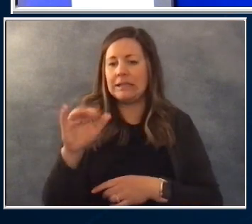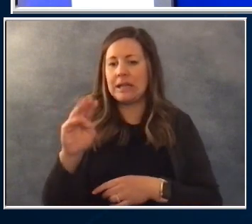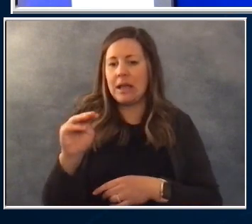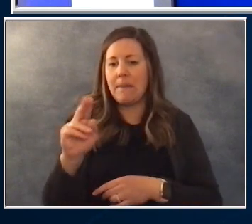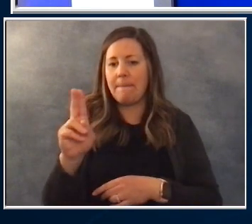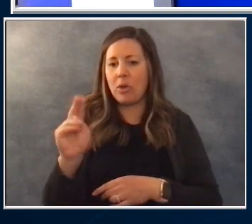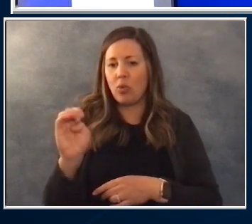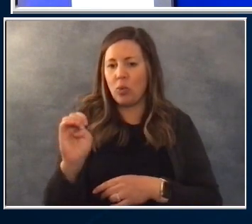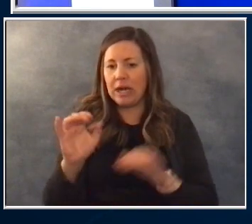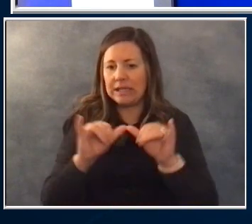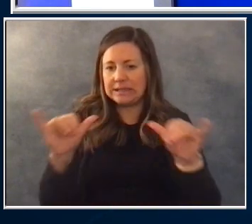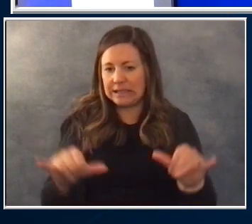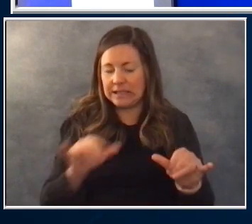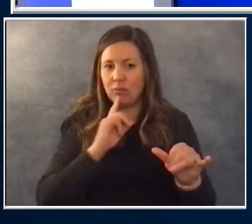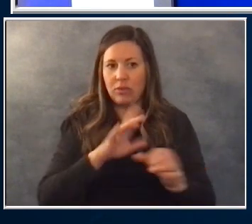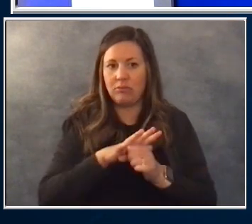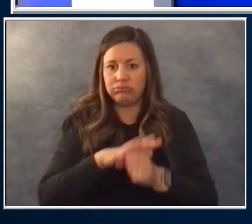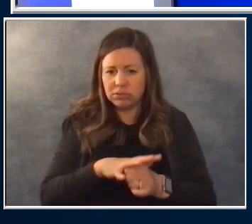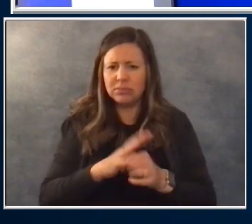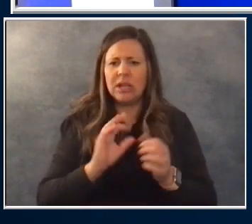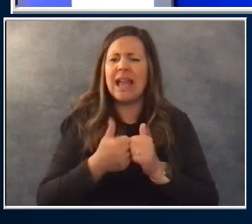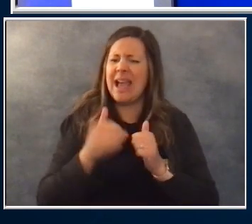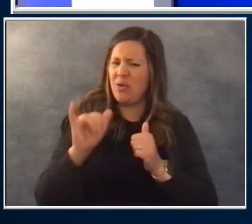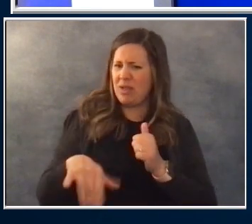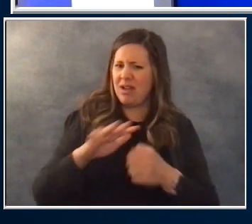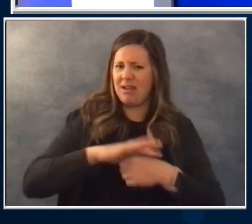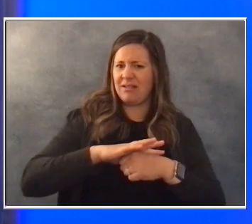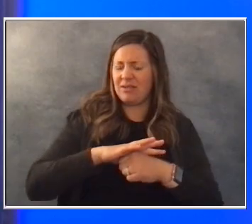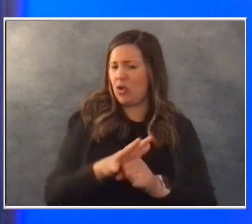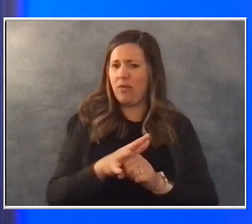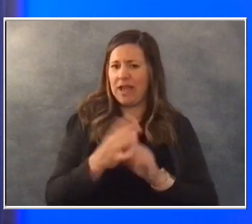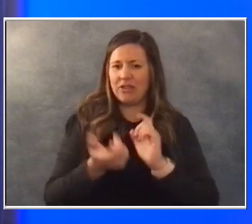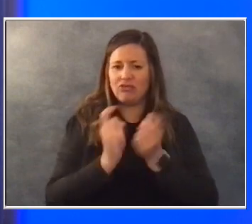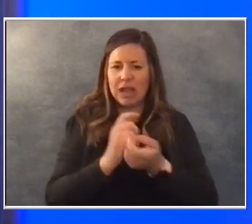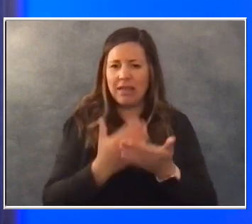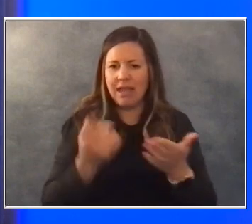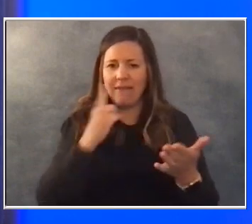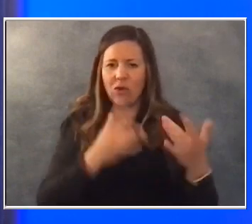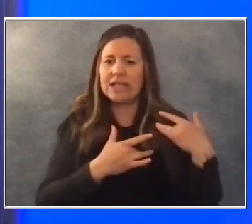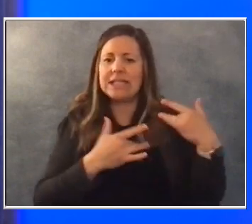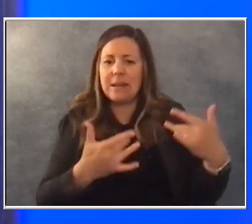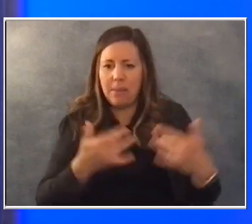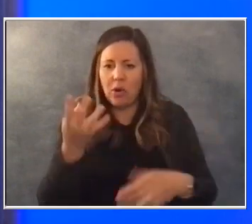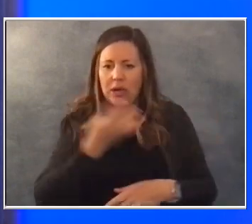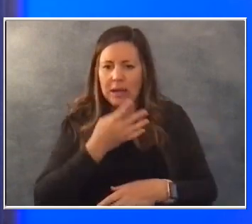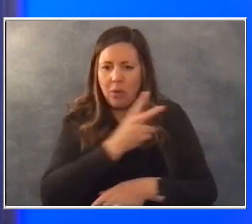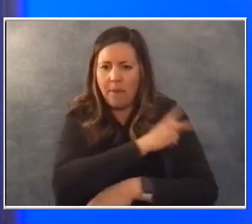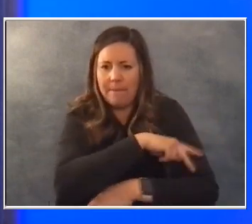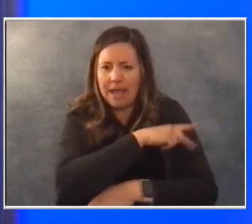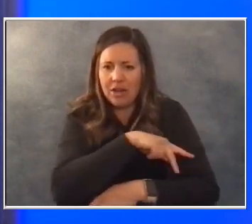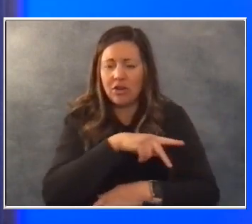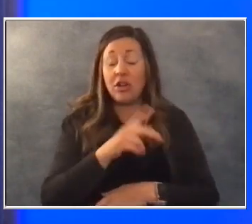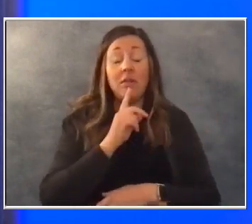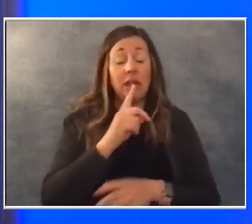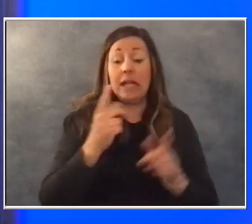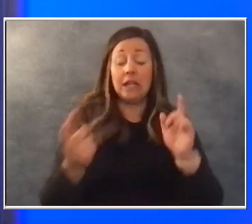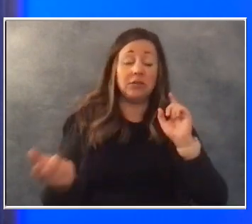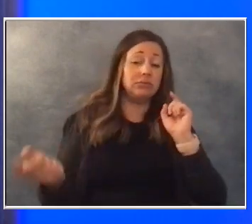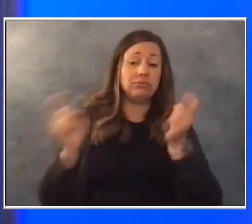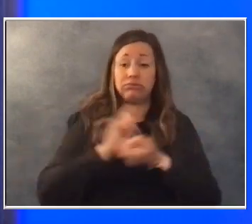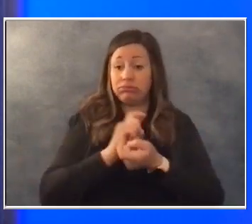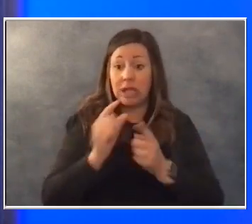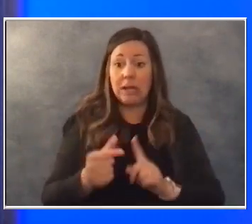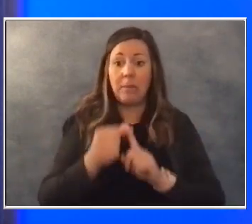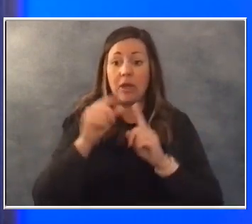change things for the typical chemotherapy patient? Oh yeah, I mean, I think it changed it radically, especially during the peak of the